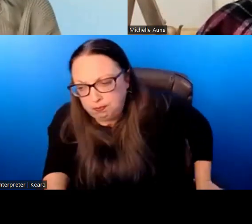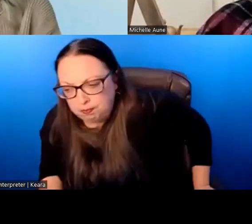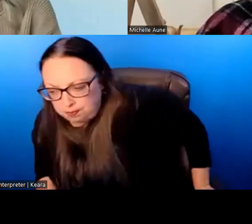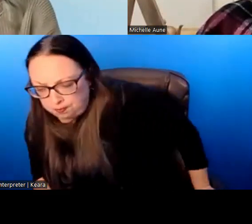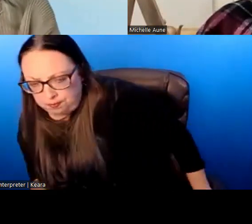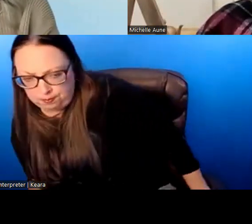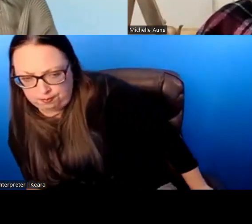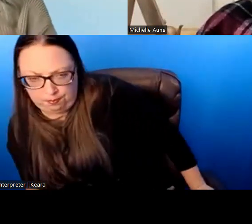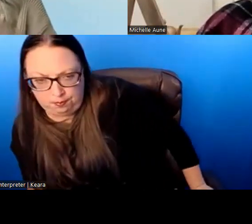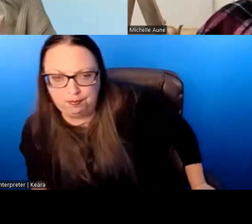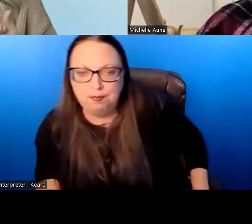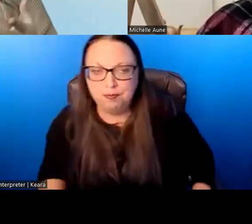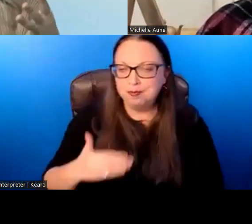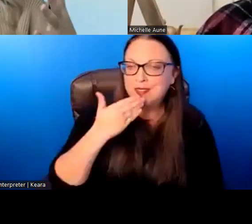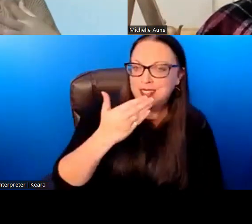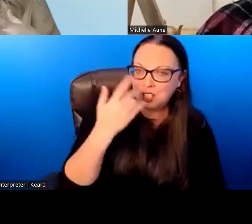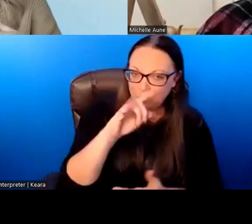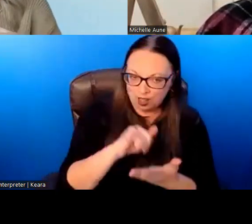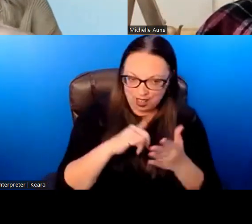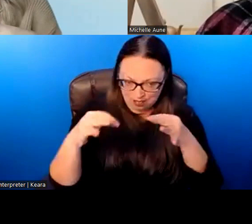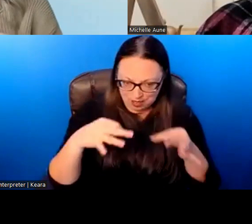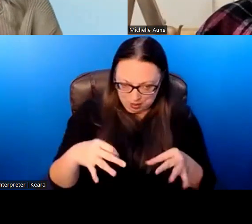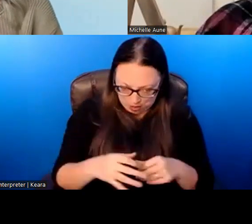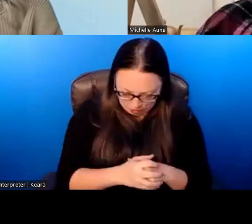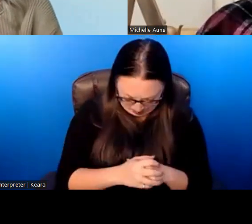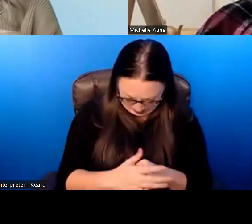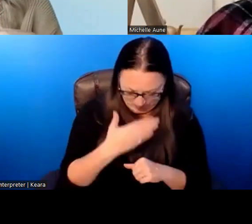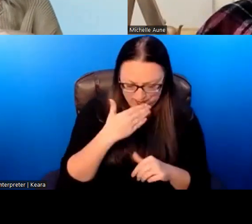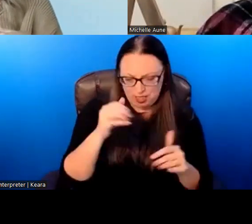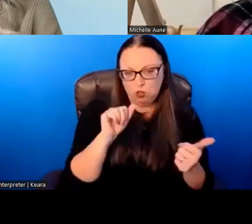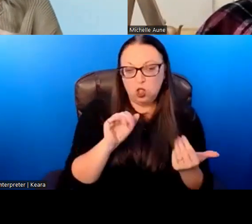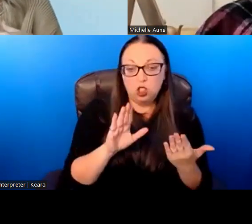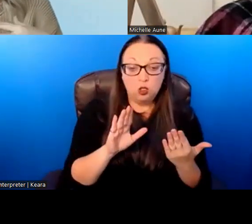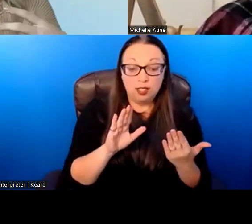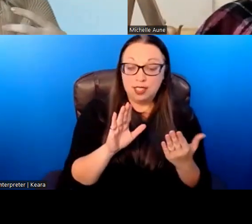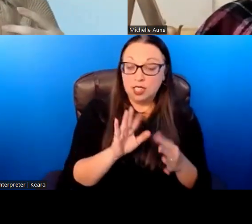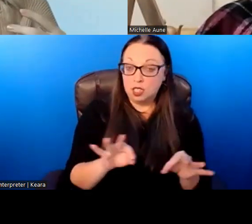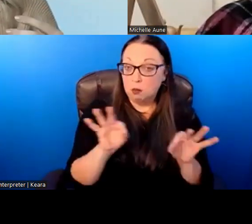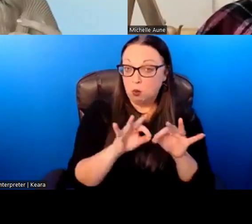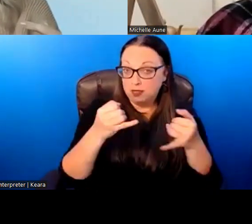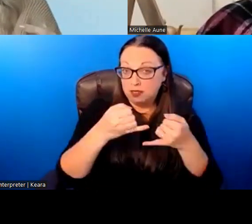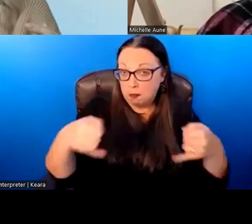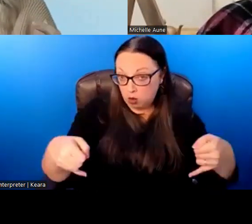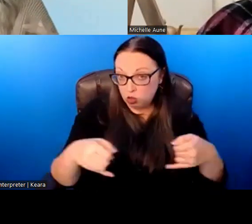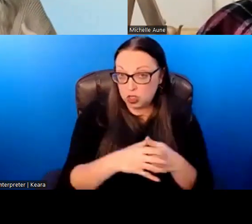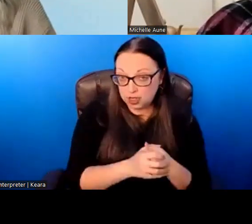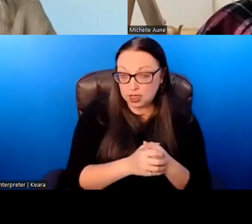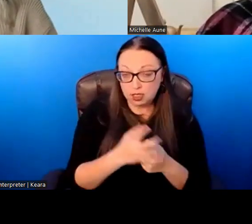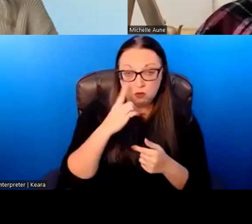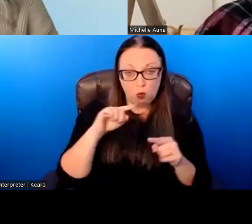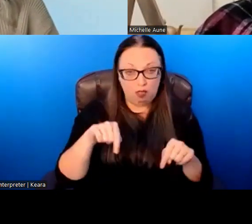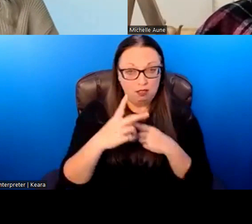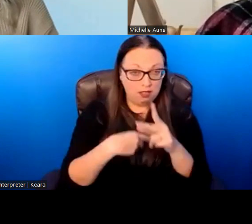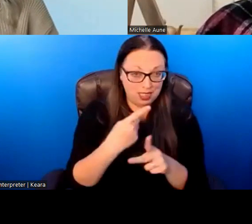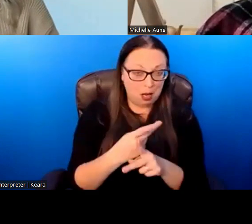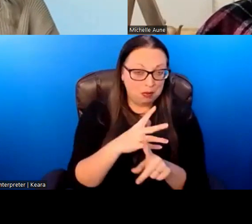Yeah, absolutely. Thank you for that. And thanks for addressing, the importance of boundaries in these types of